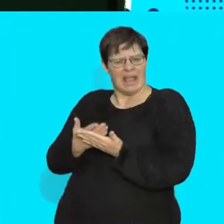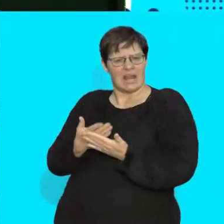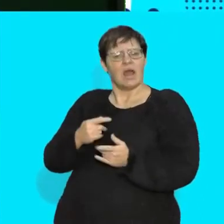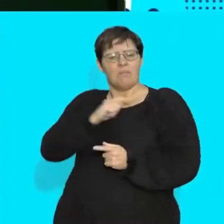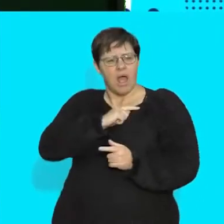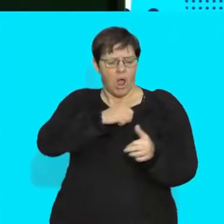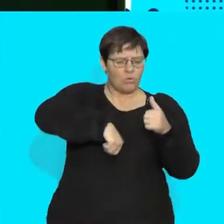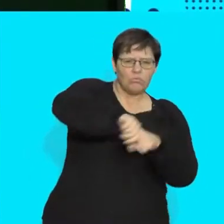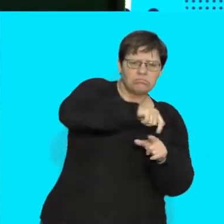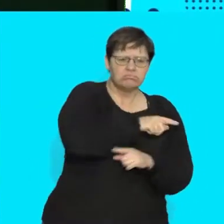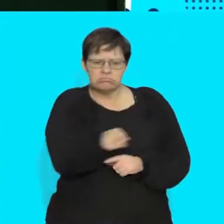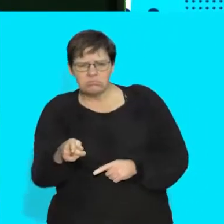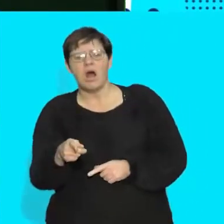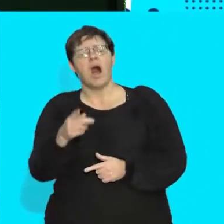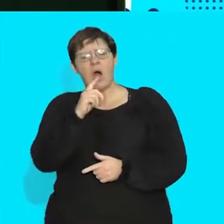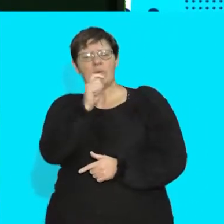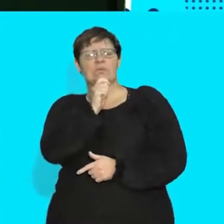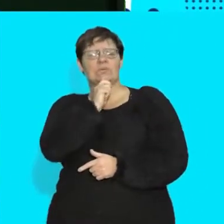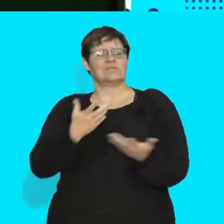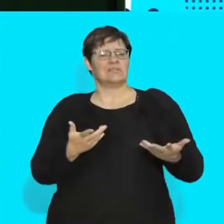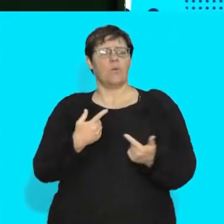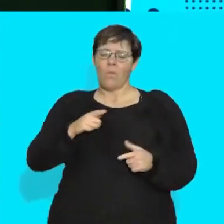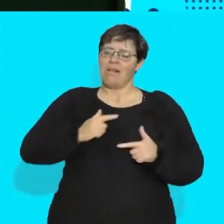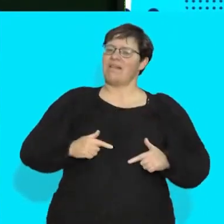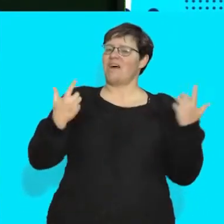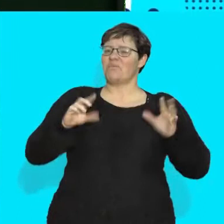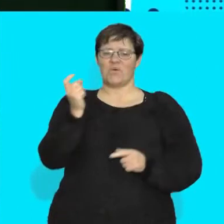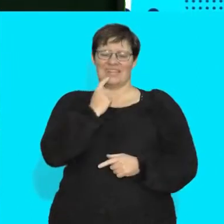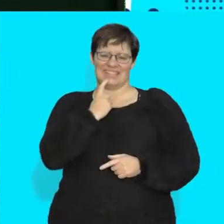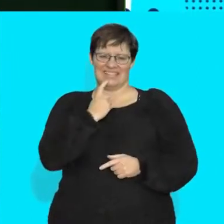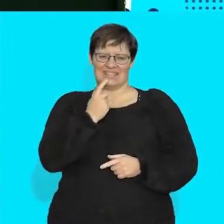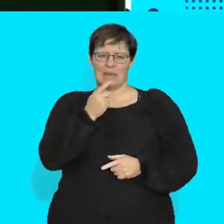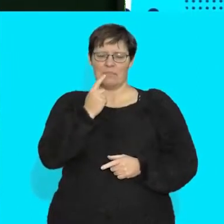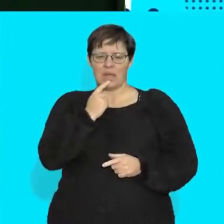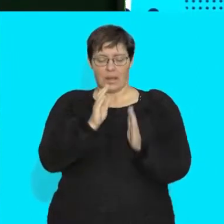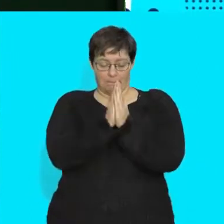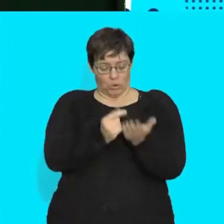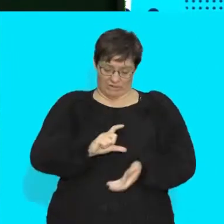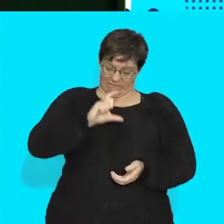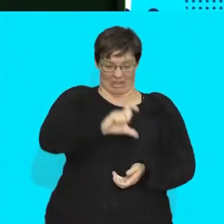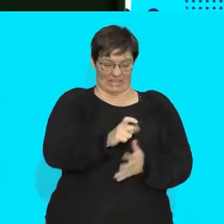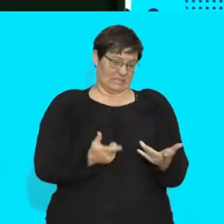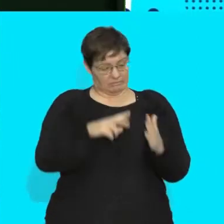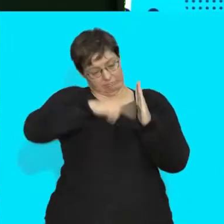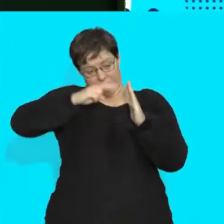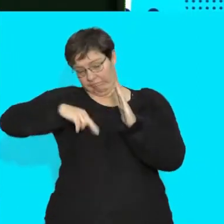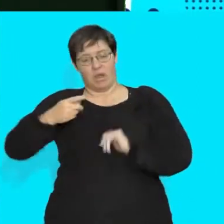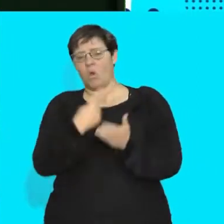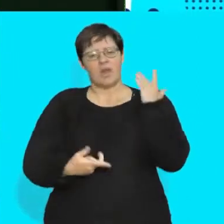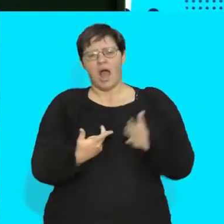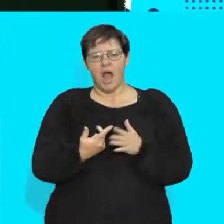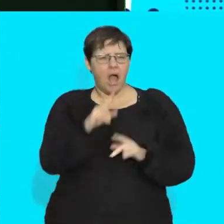useful for society and can make our lives easier. Science isn't just about dusty textbooks, it's about observation, it's